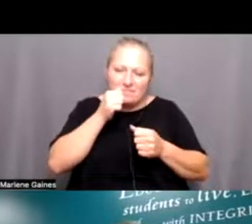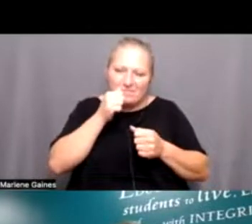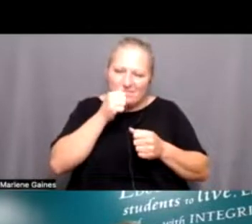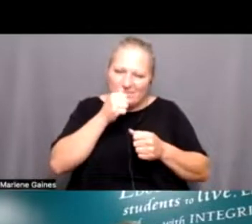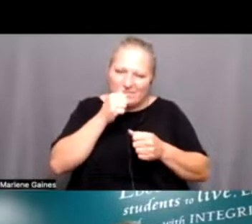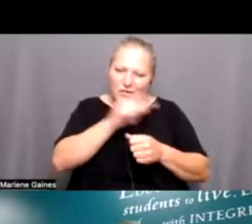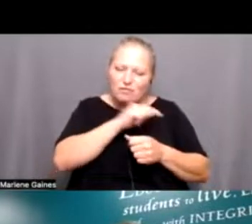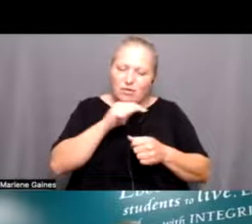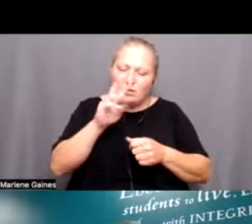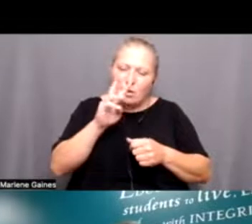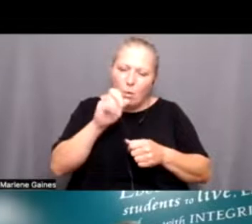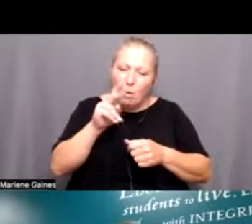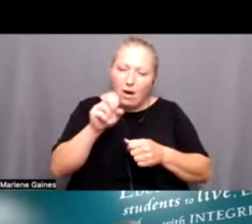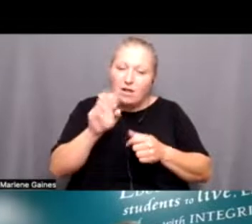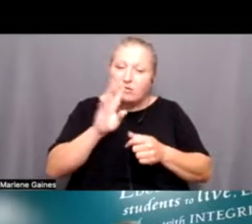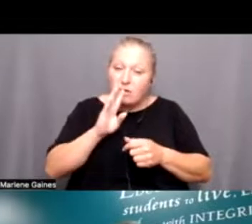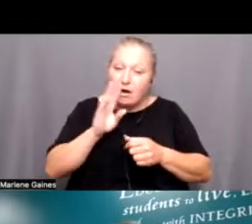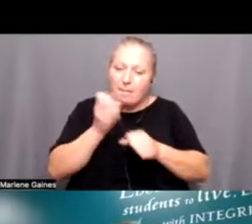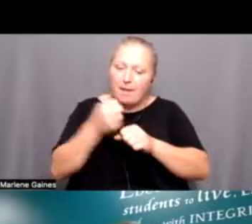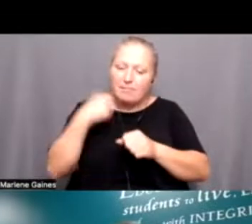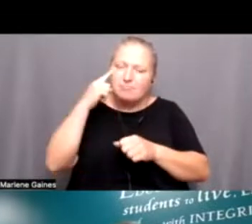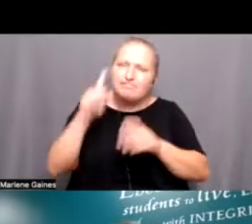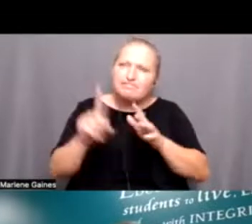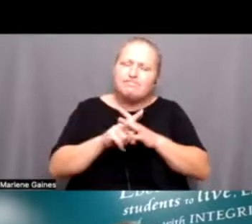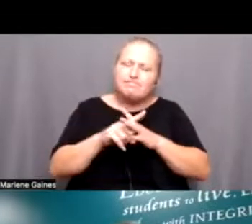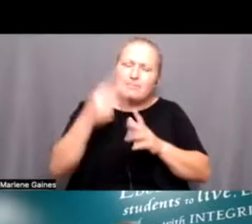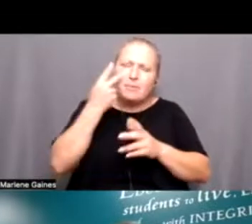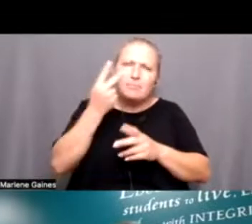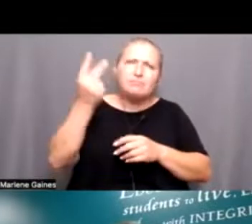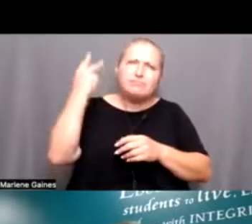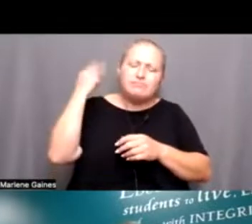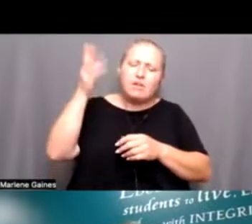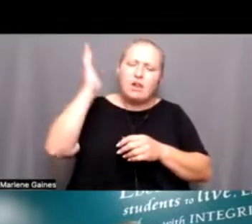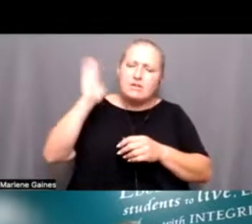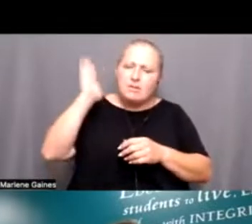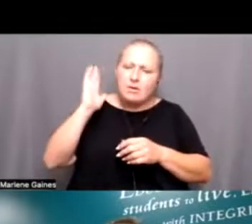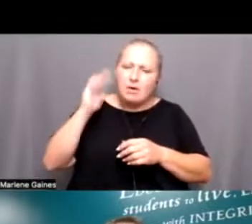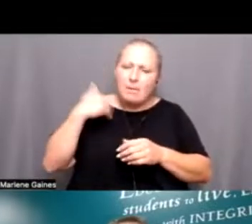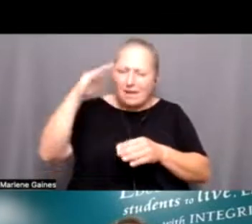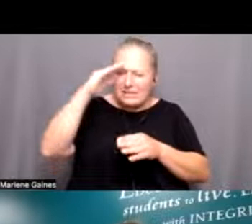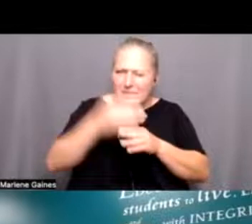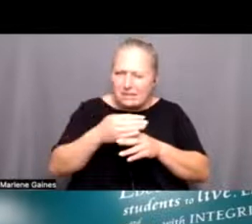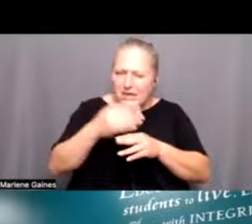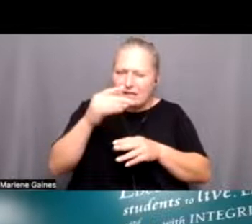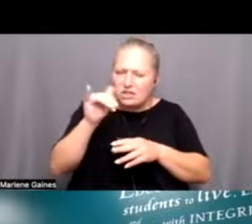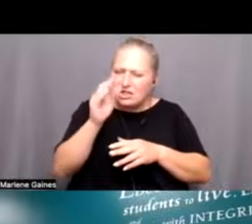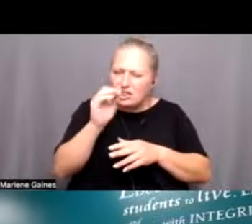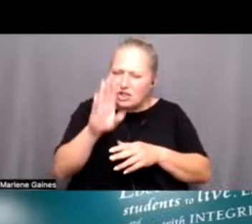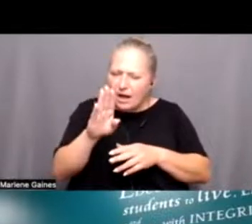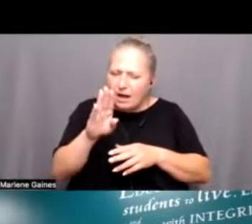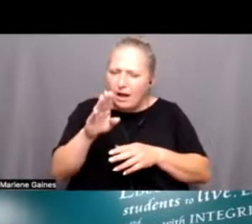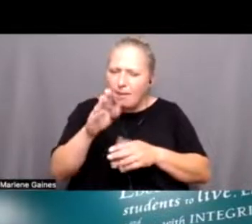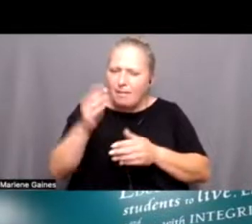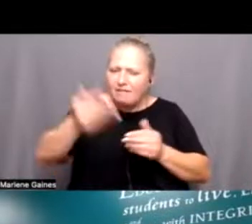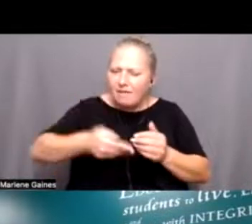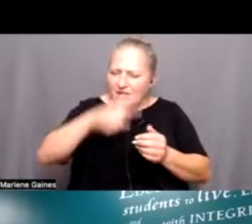when she made her comments, it jogged something in my memory from a long time ago when I think my son Jacob was invited to summer